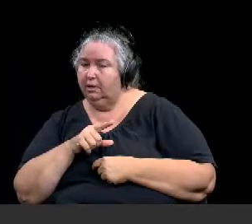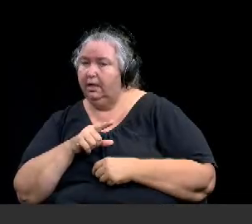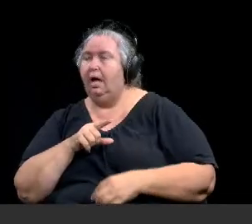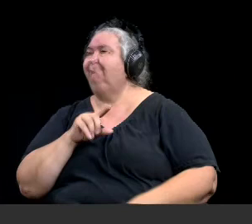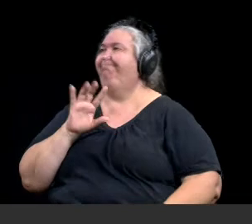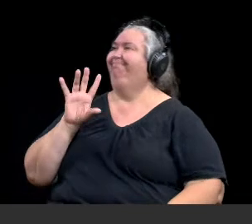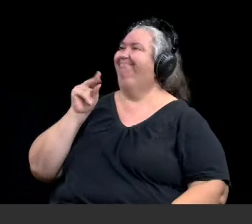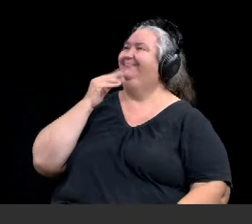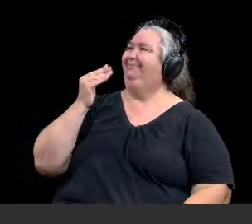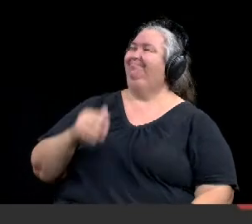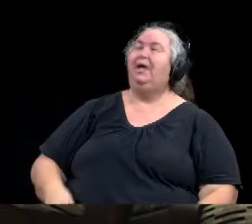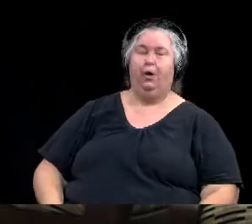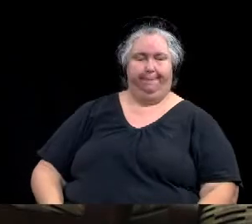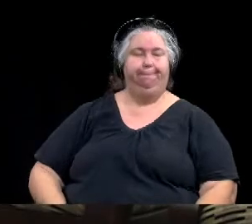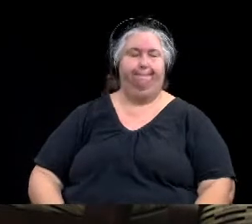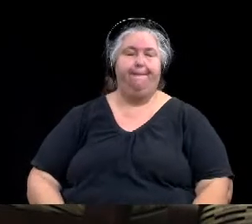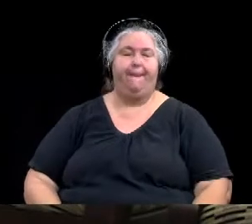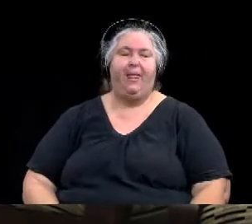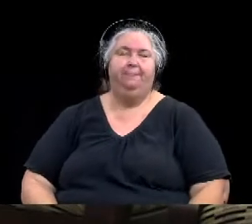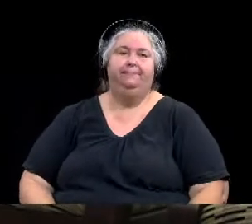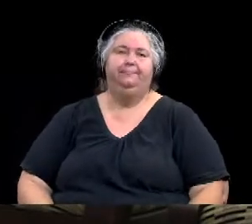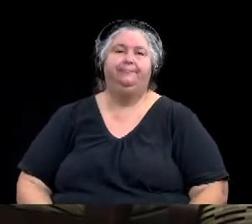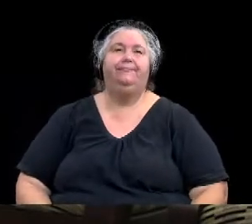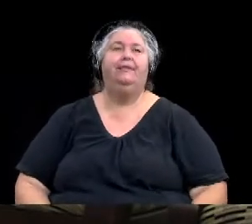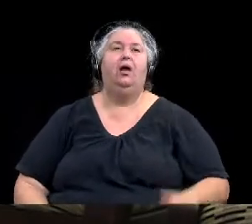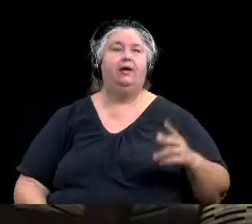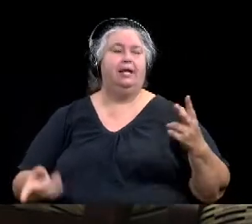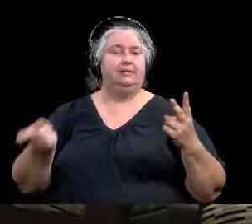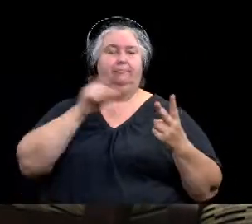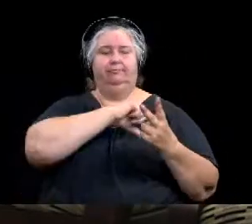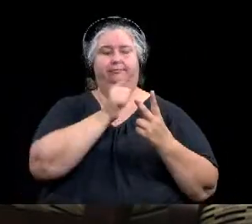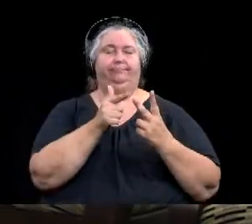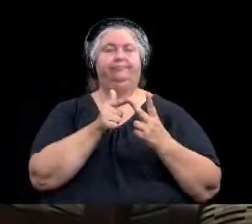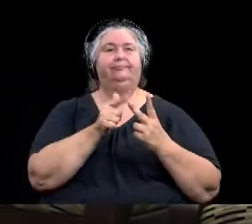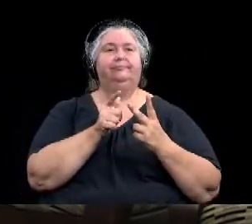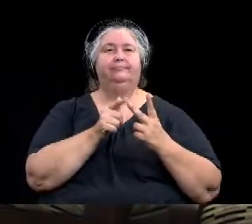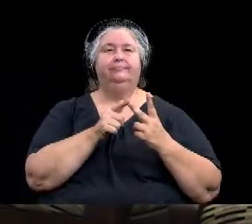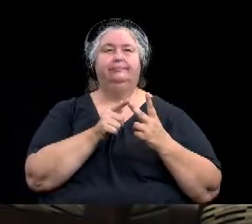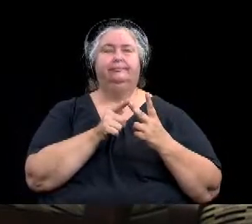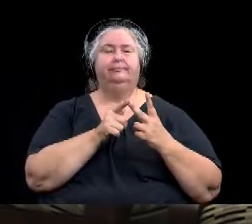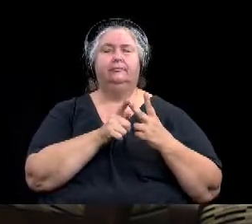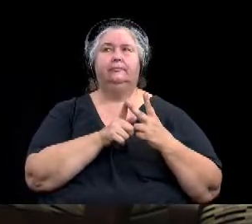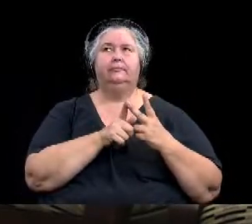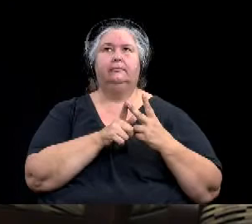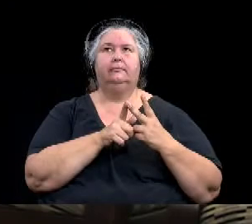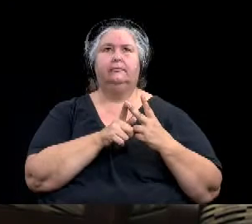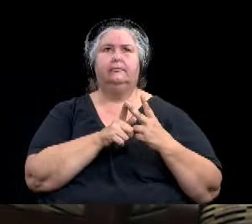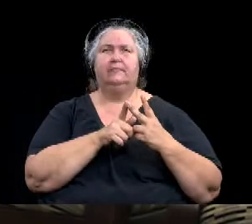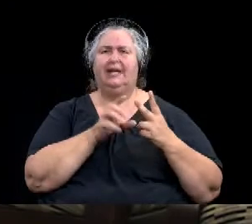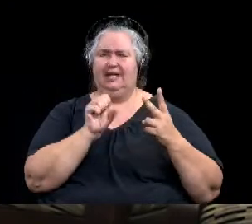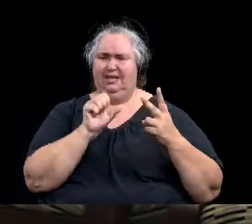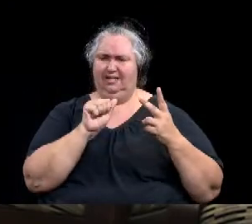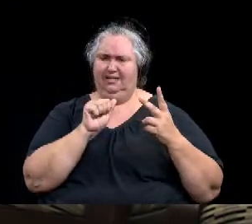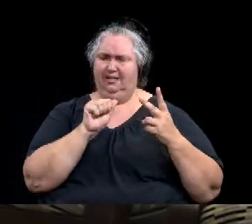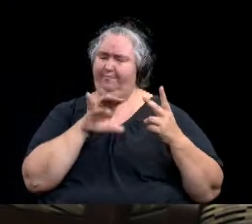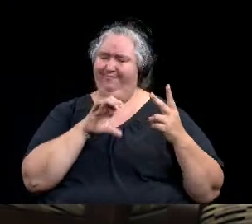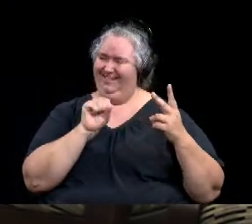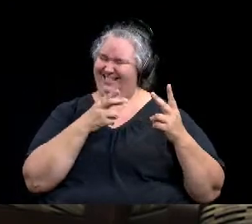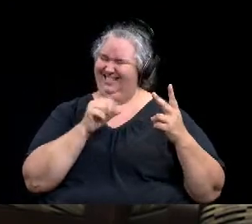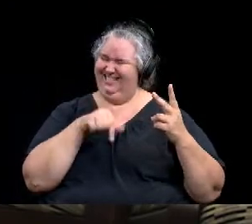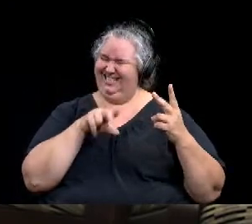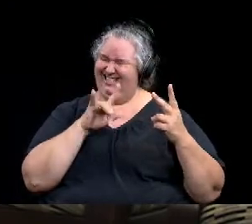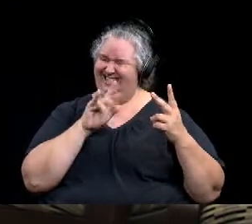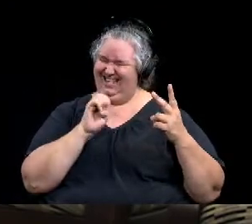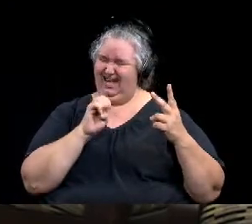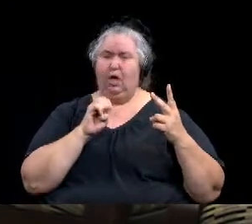No, thank you. Okay. Good. We'll come back to you in a minute, Brooke, with another question, so be thinking about it. How about Shaquille Amari from KWKT Fox 44?